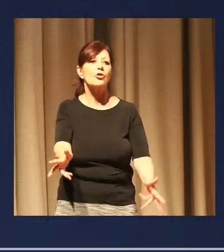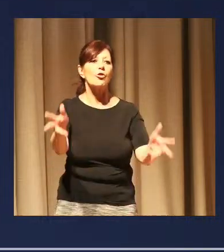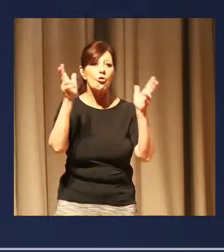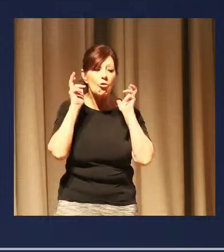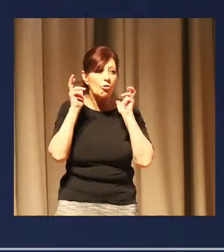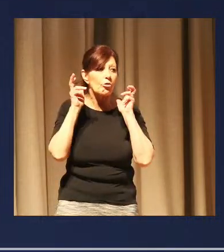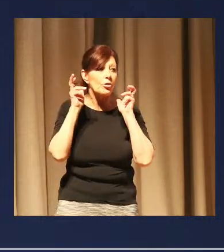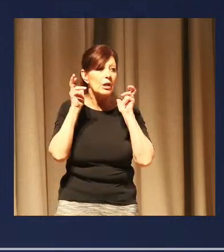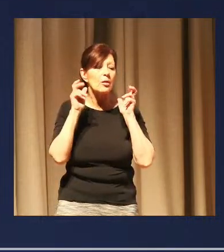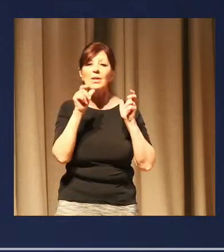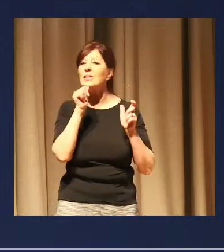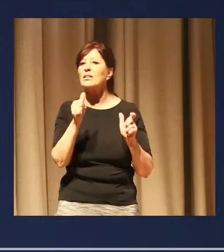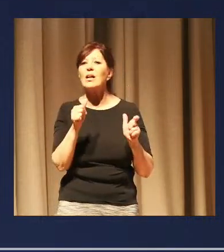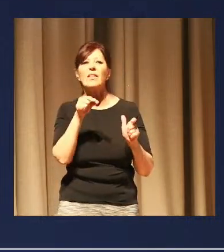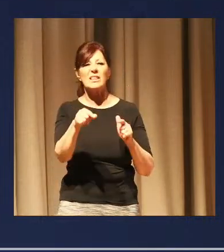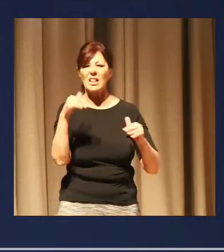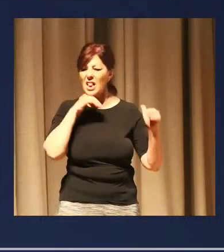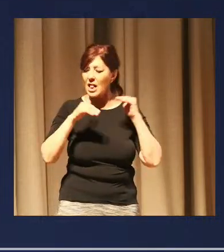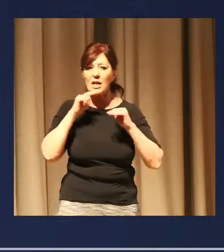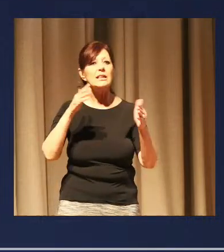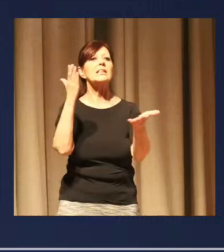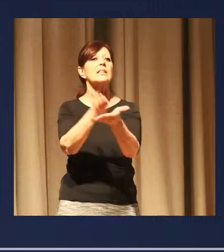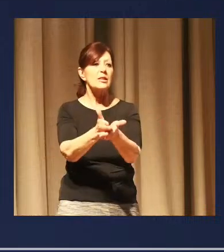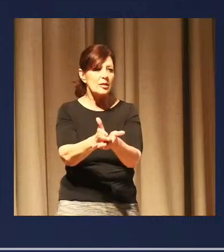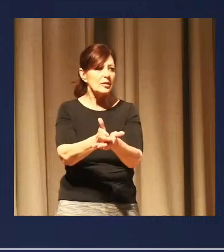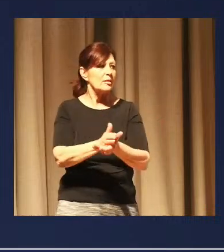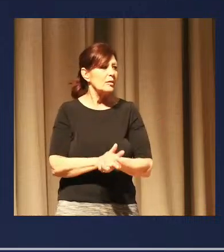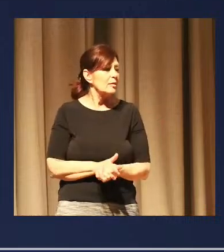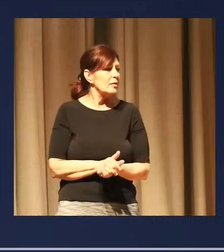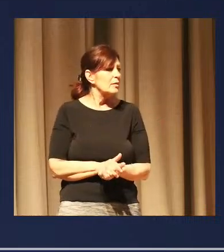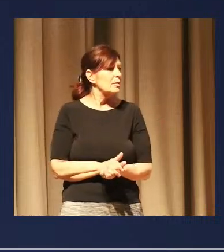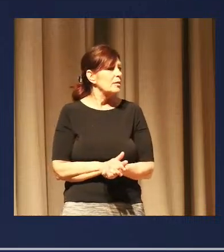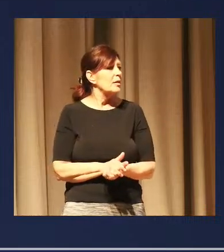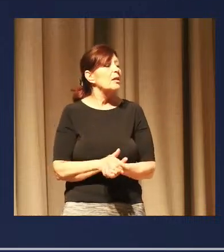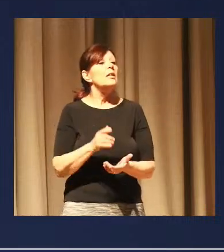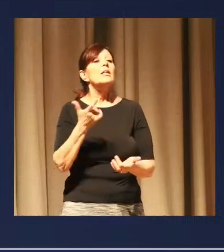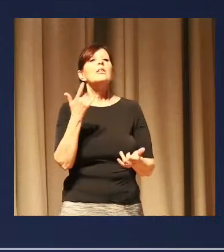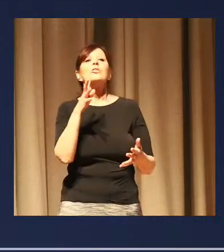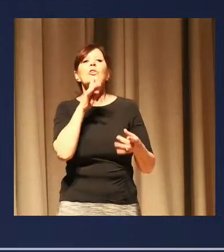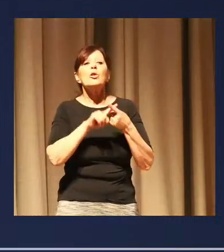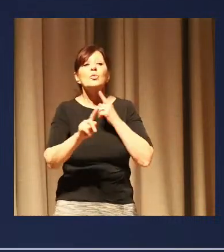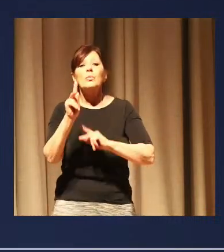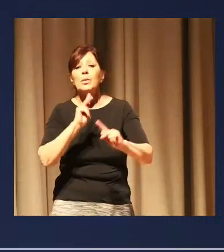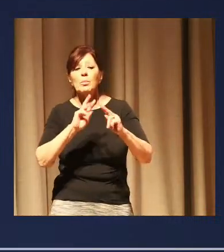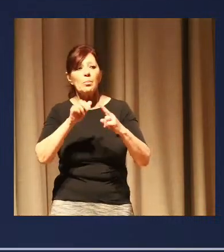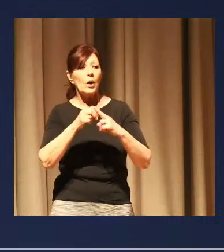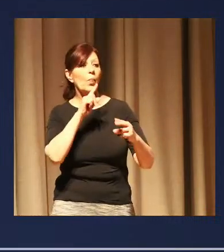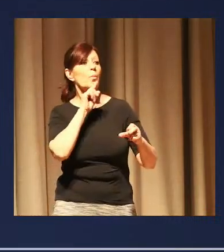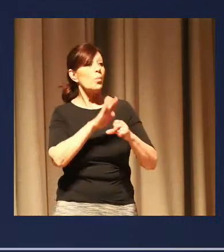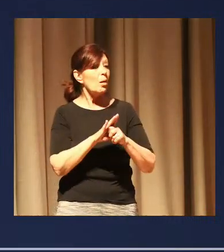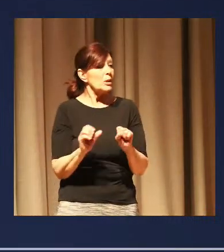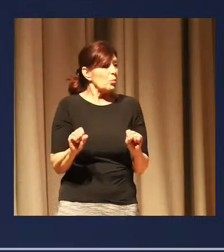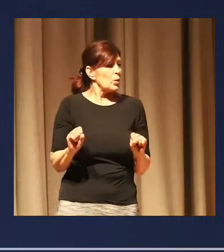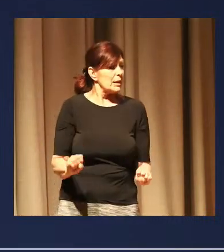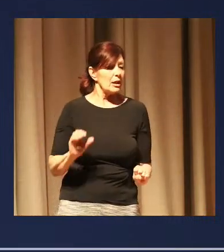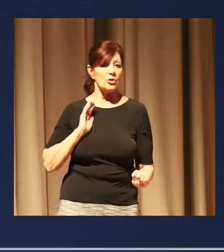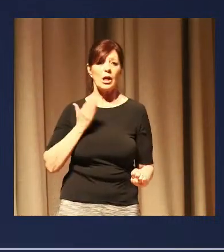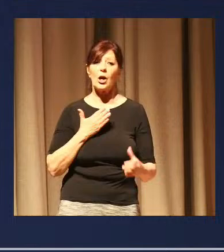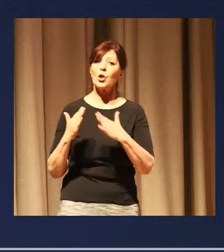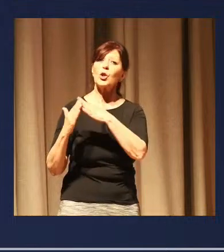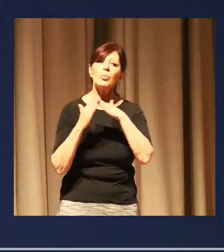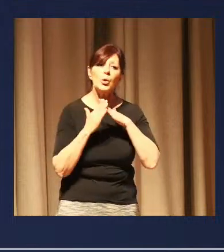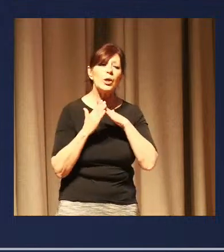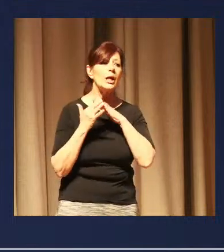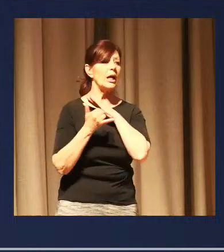the lies that are being spread by too many of our fellow citizens. Talk to people about the promise and potential our community and